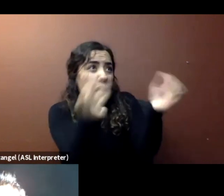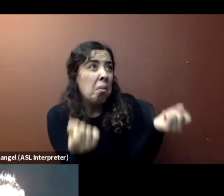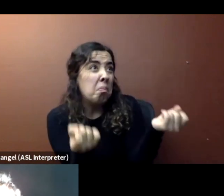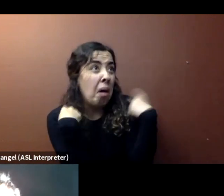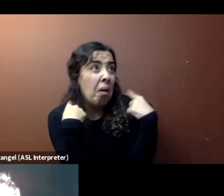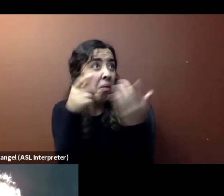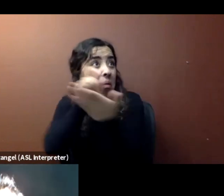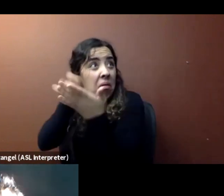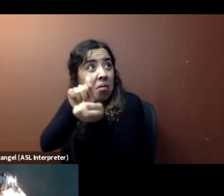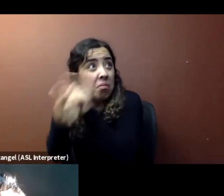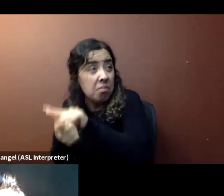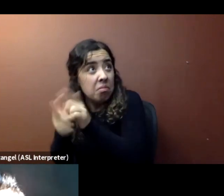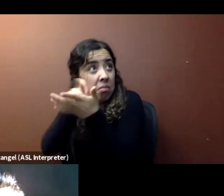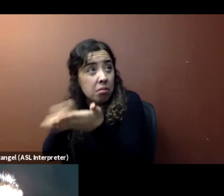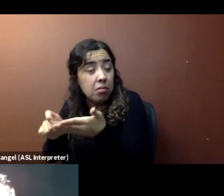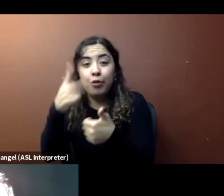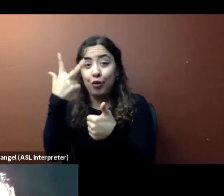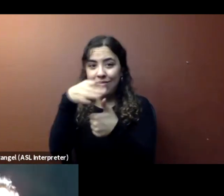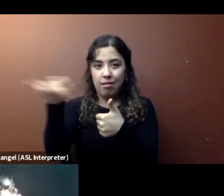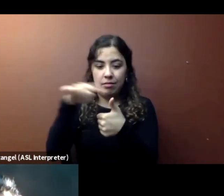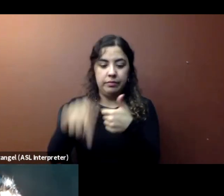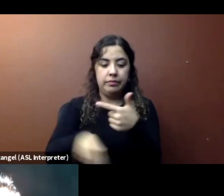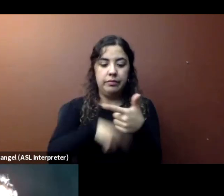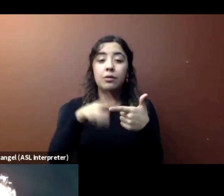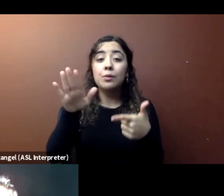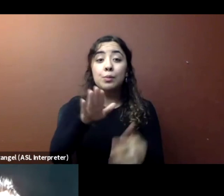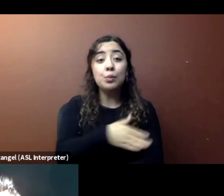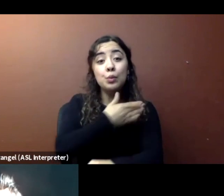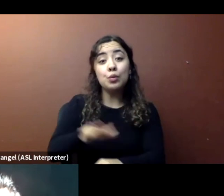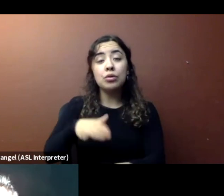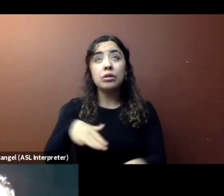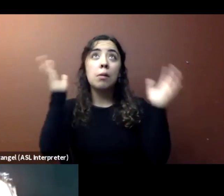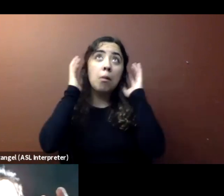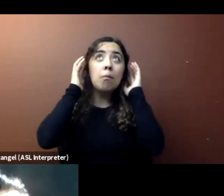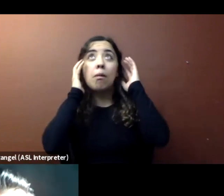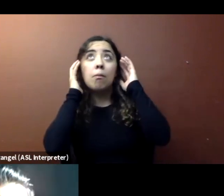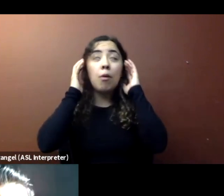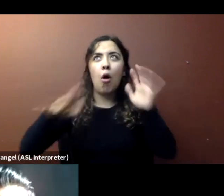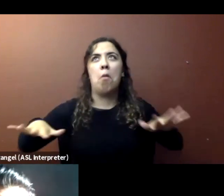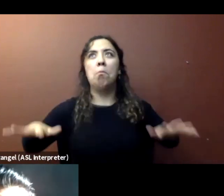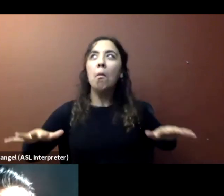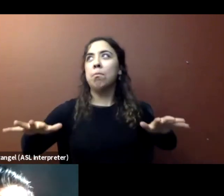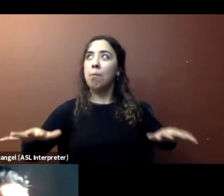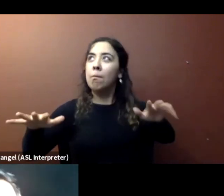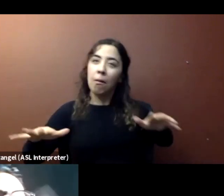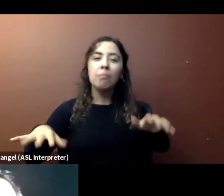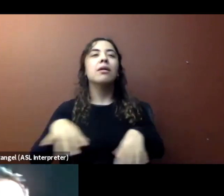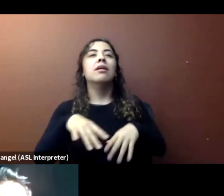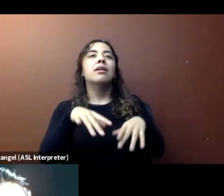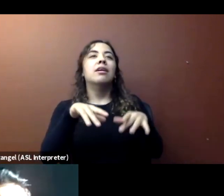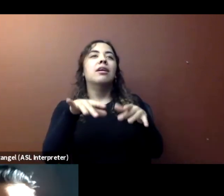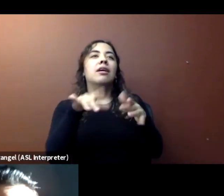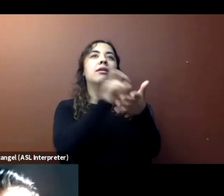your response to the music exercise, and 1 line that's a question. Incorporate those things in